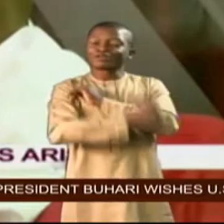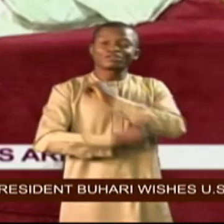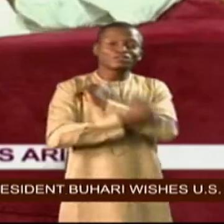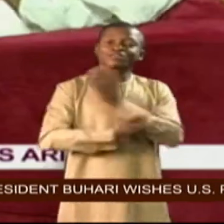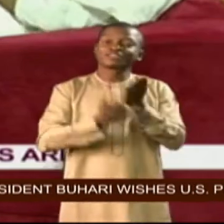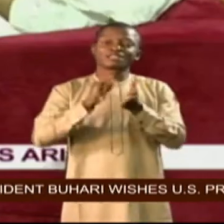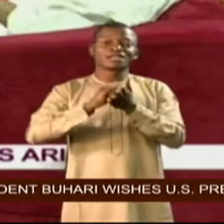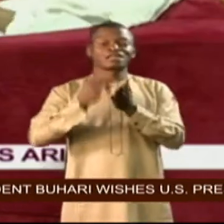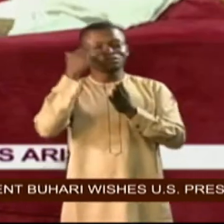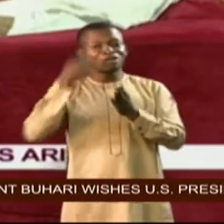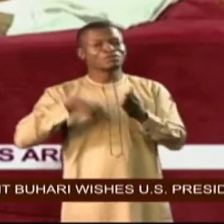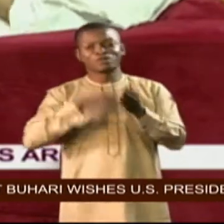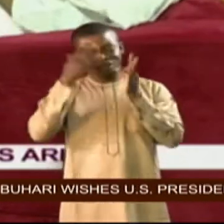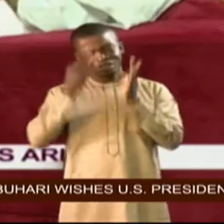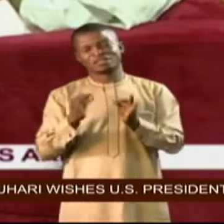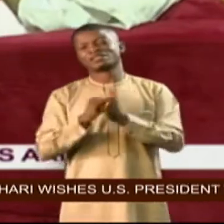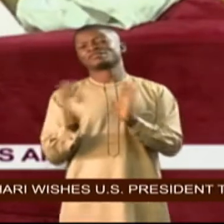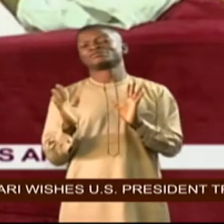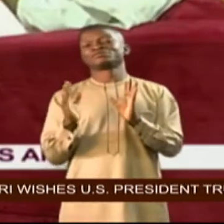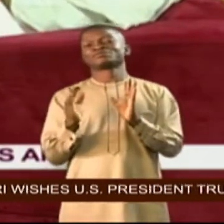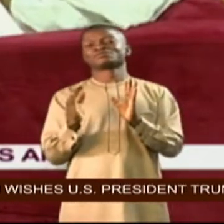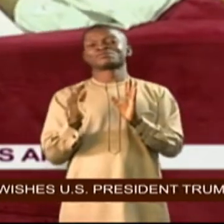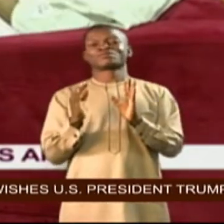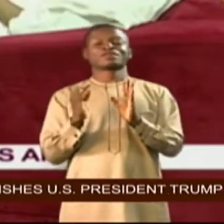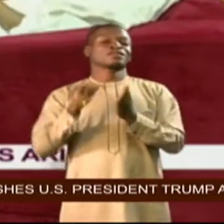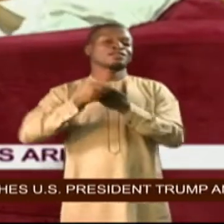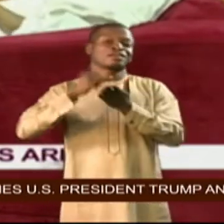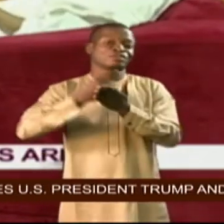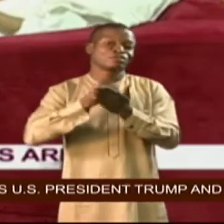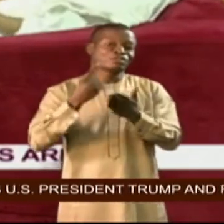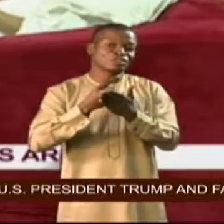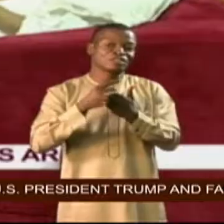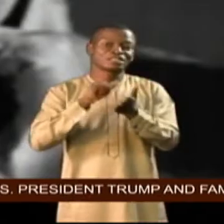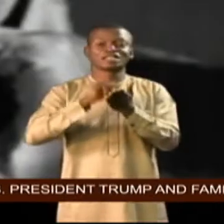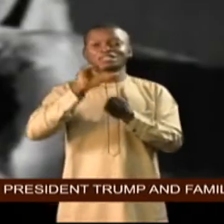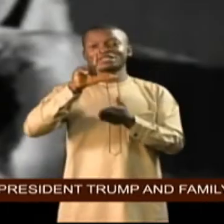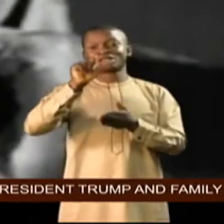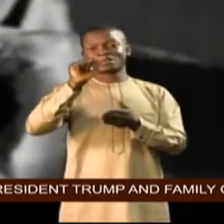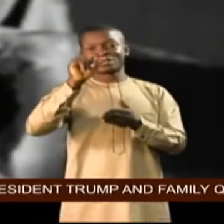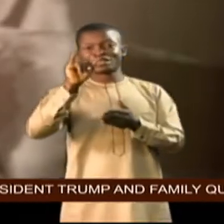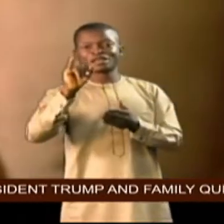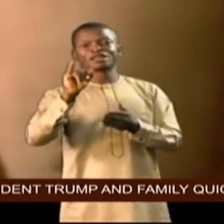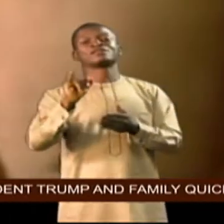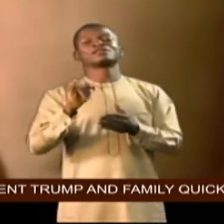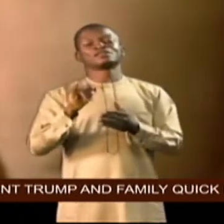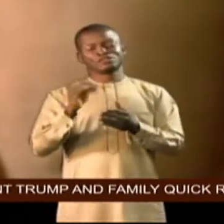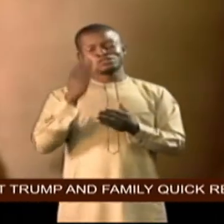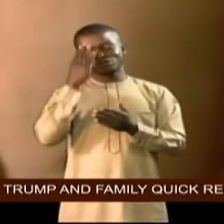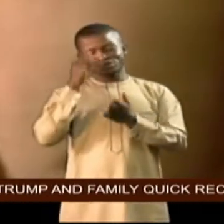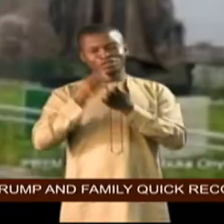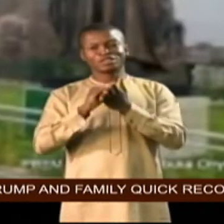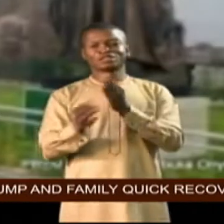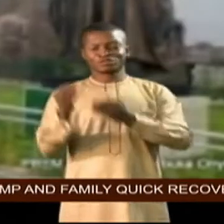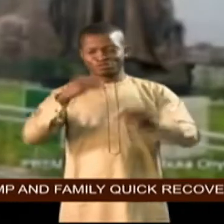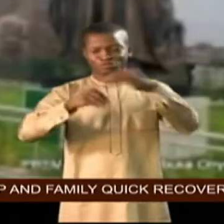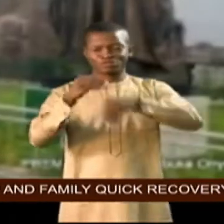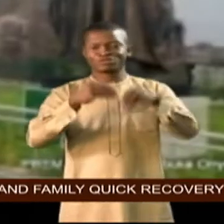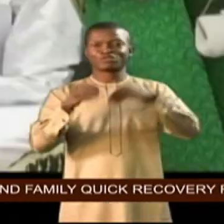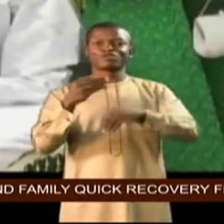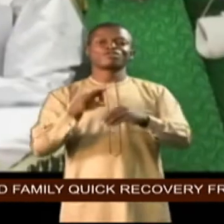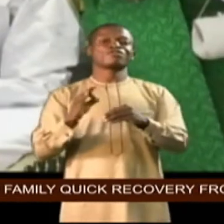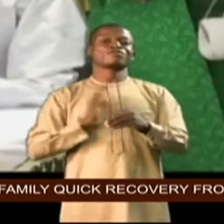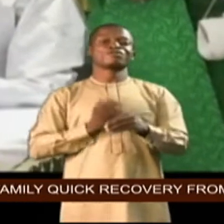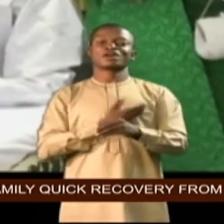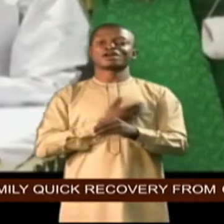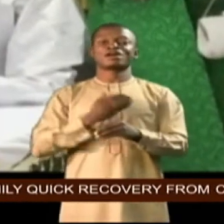so. It was the high point of the conversation in which Lai Mohammed equally acknowledged the contributions of the founding